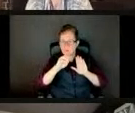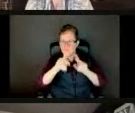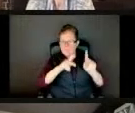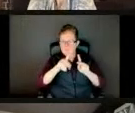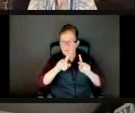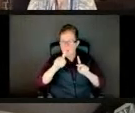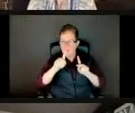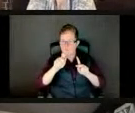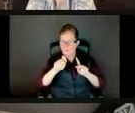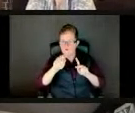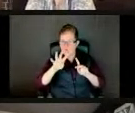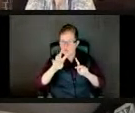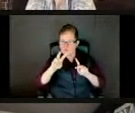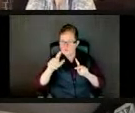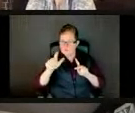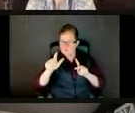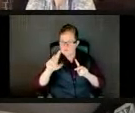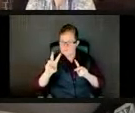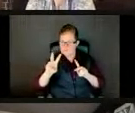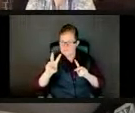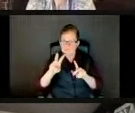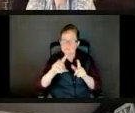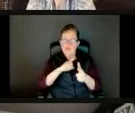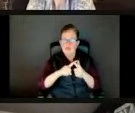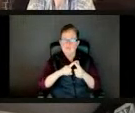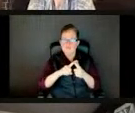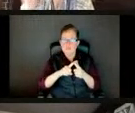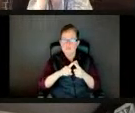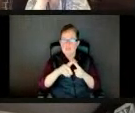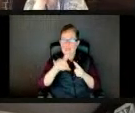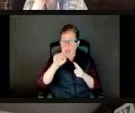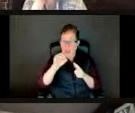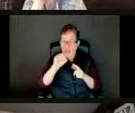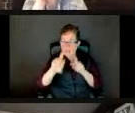1.426, and then 80 guests is